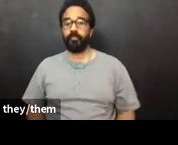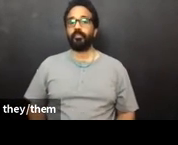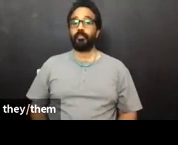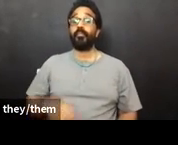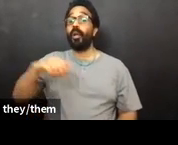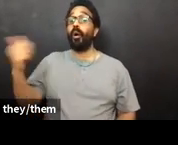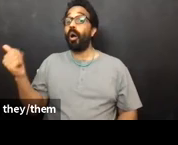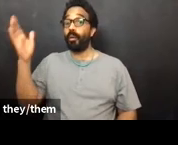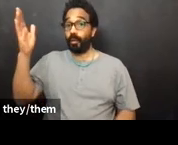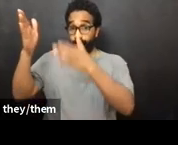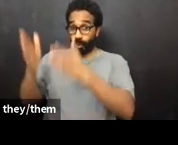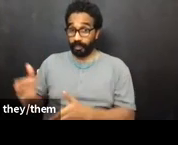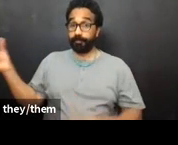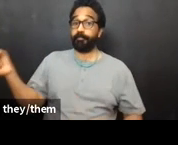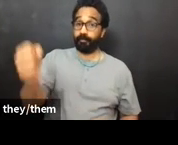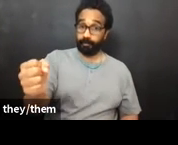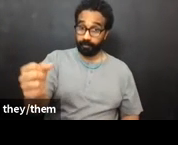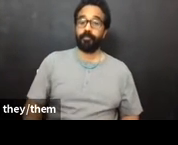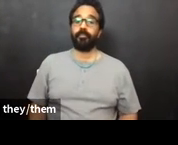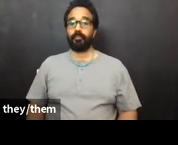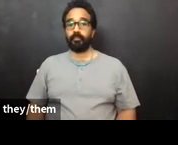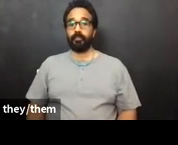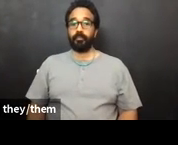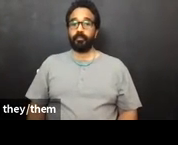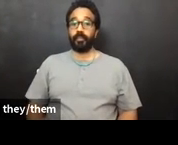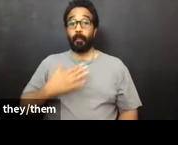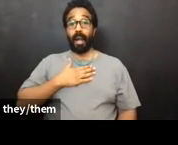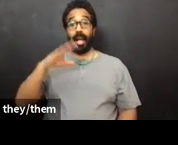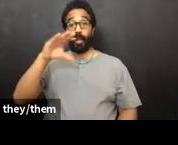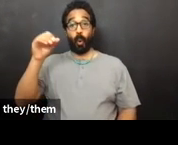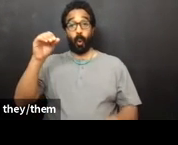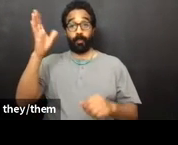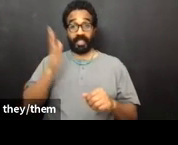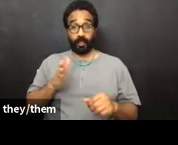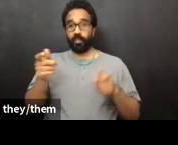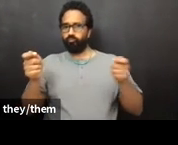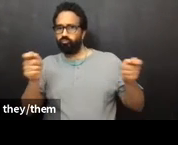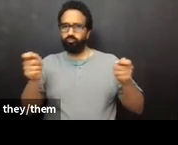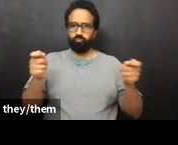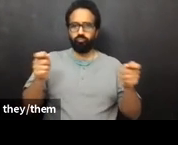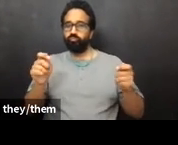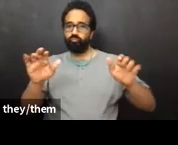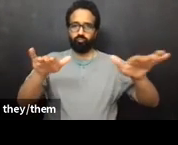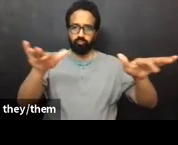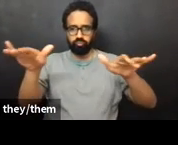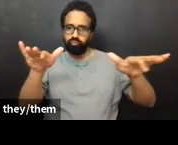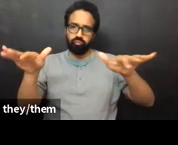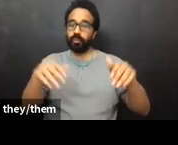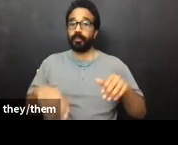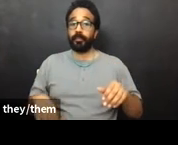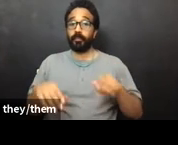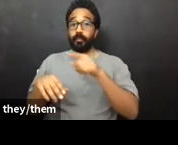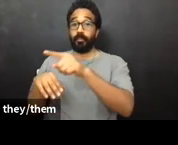was facilitating this conversation, this very, very loose, very humane conversation. And Layla, so the person talking with